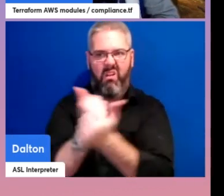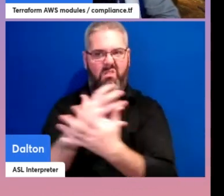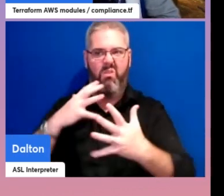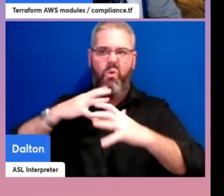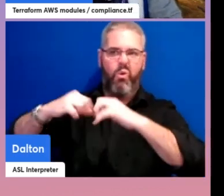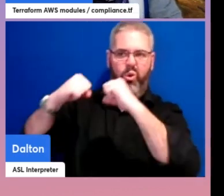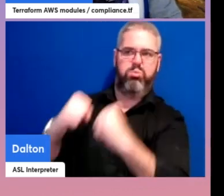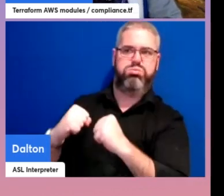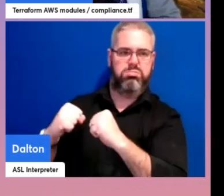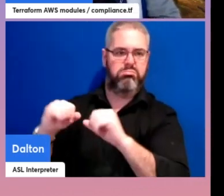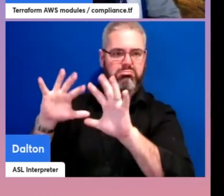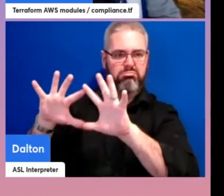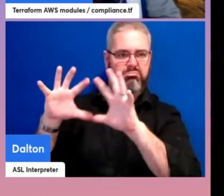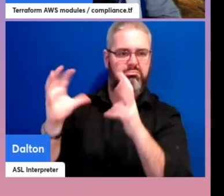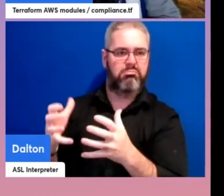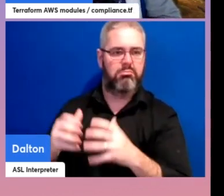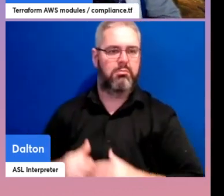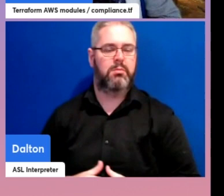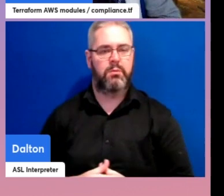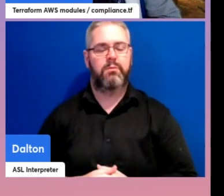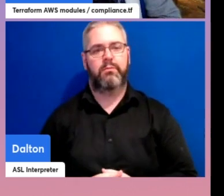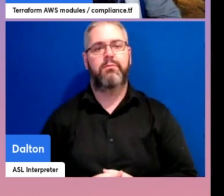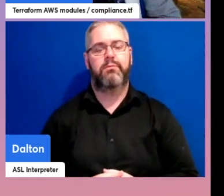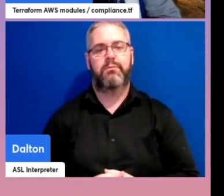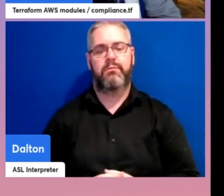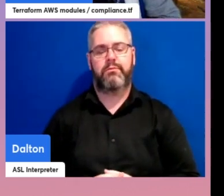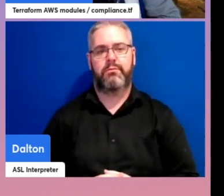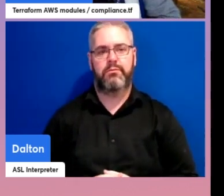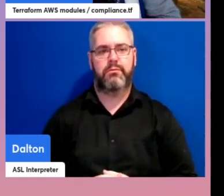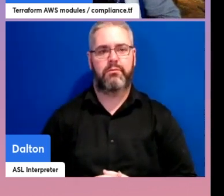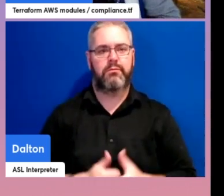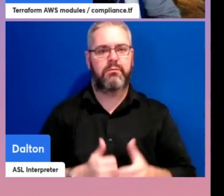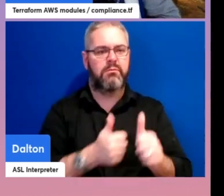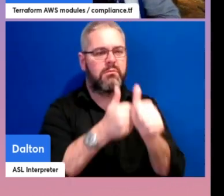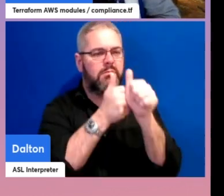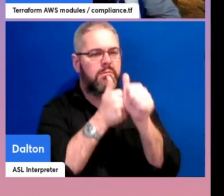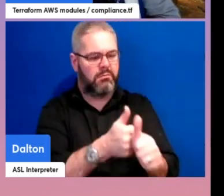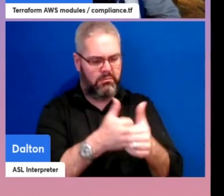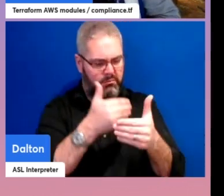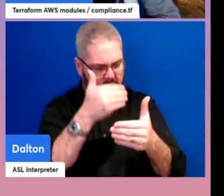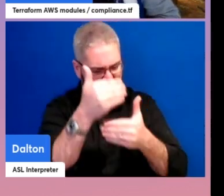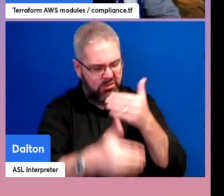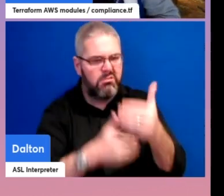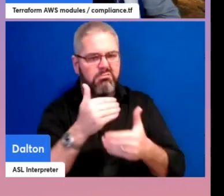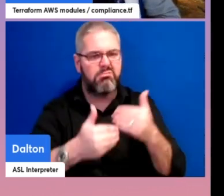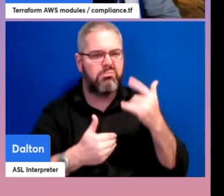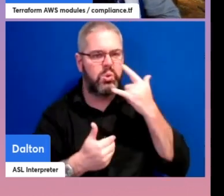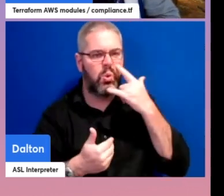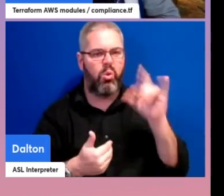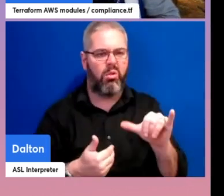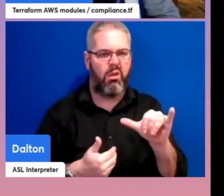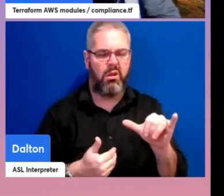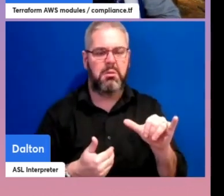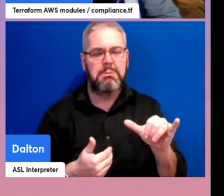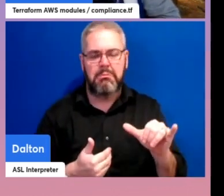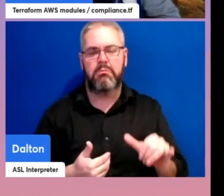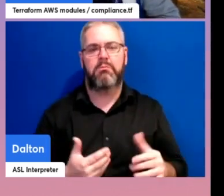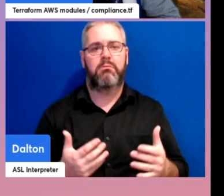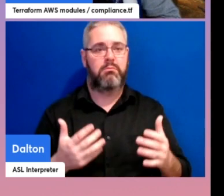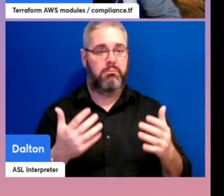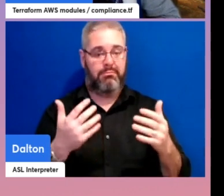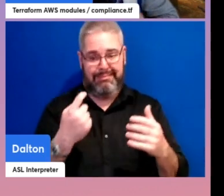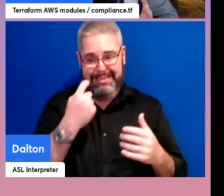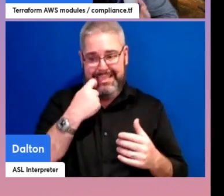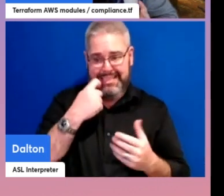on. Let's look into how compliance process look like. Right now, we already understand that. Really